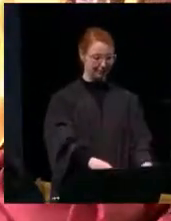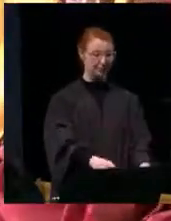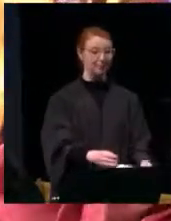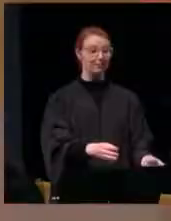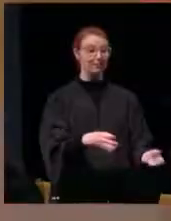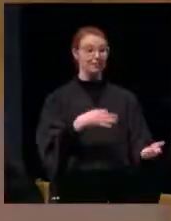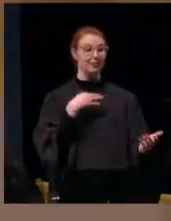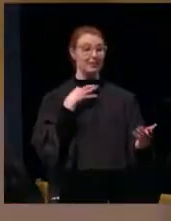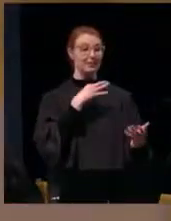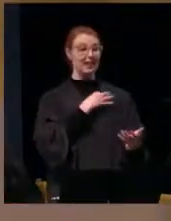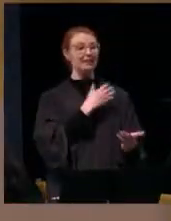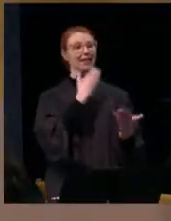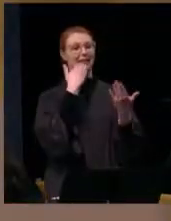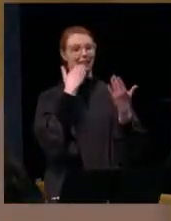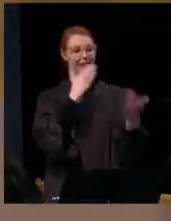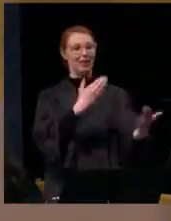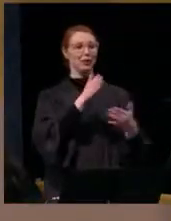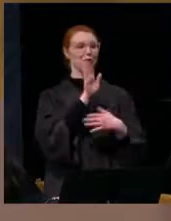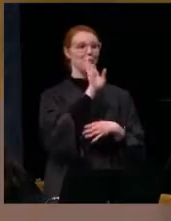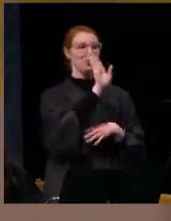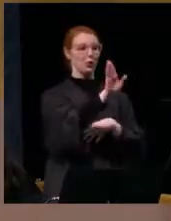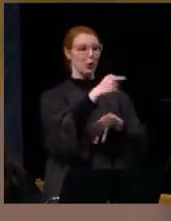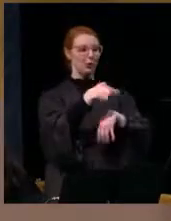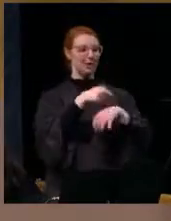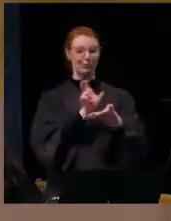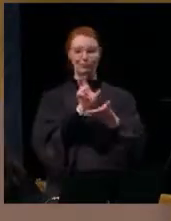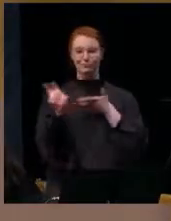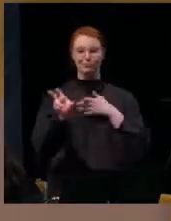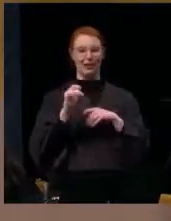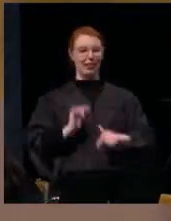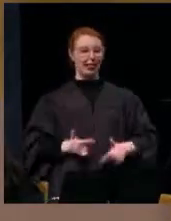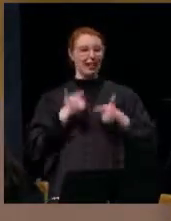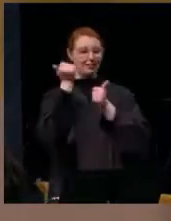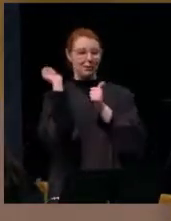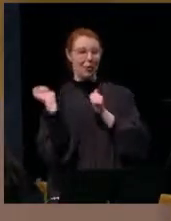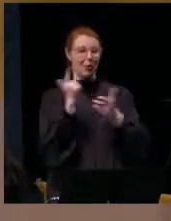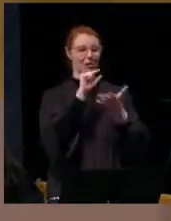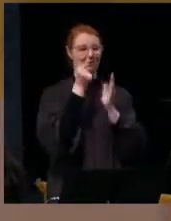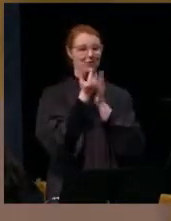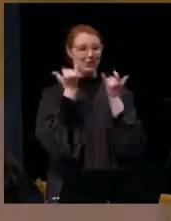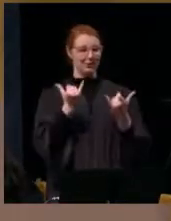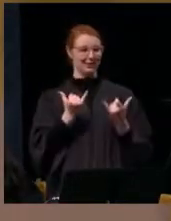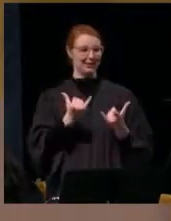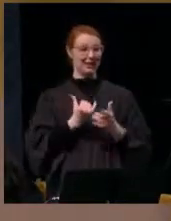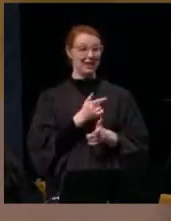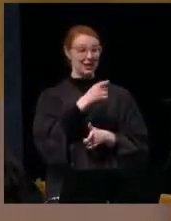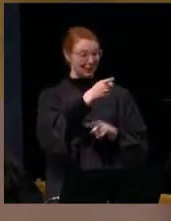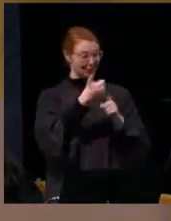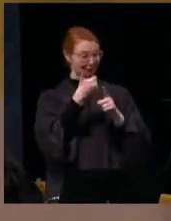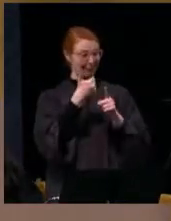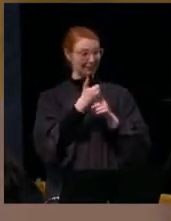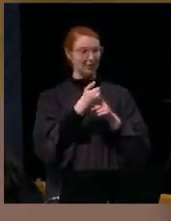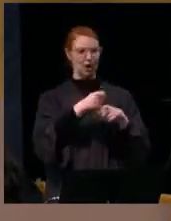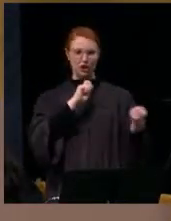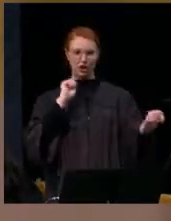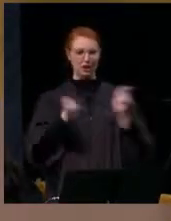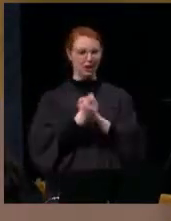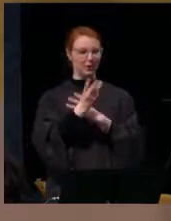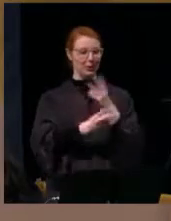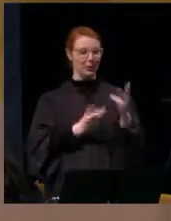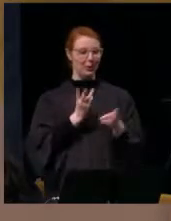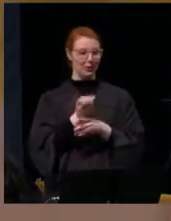Staff, thank you for your investment into the lives of each and every one of our graduates here today. You are indeed making a difference in this